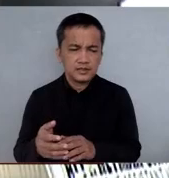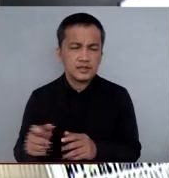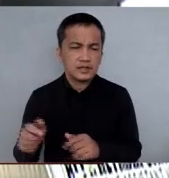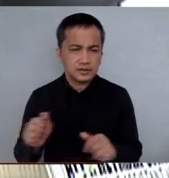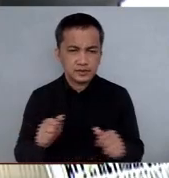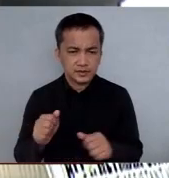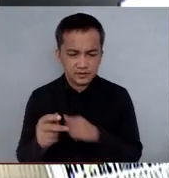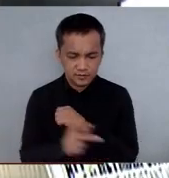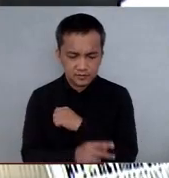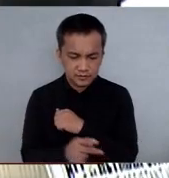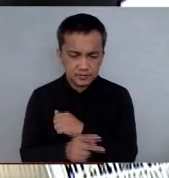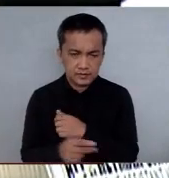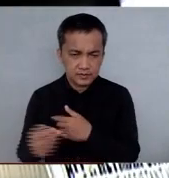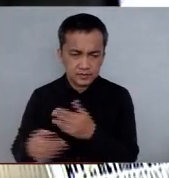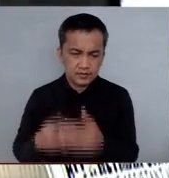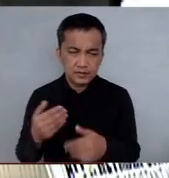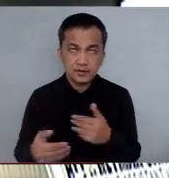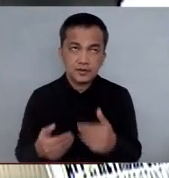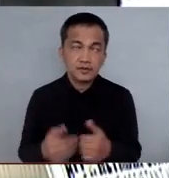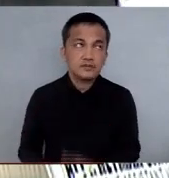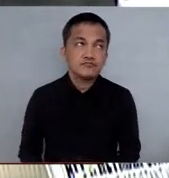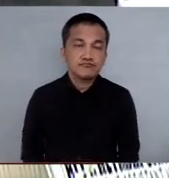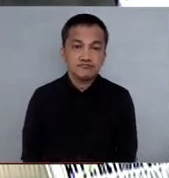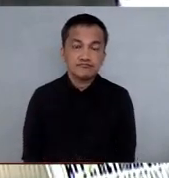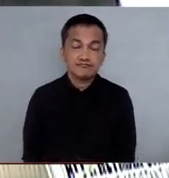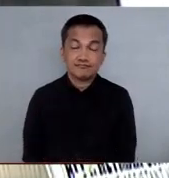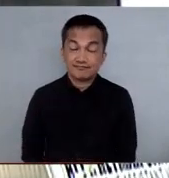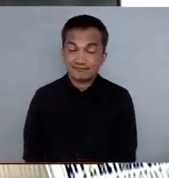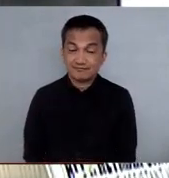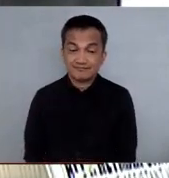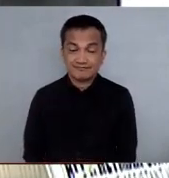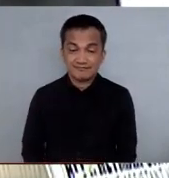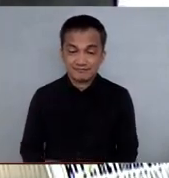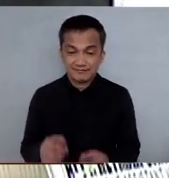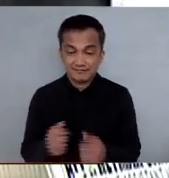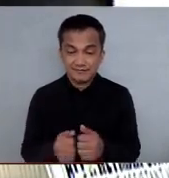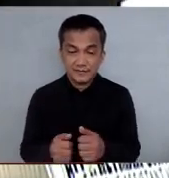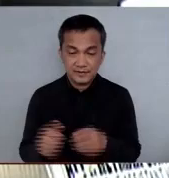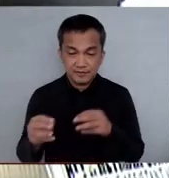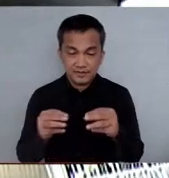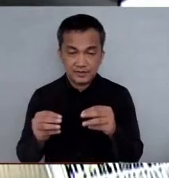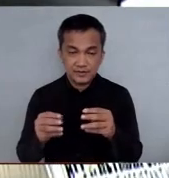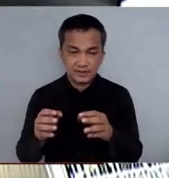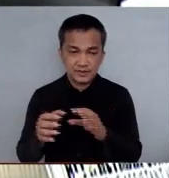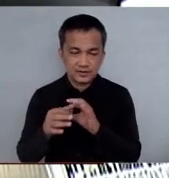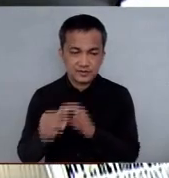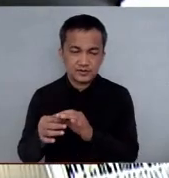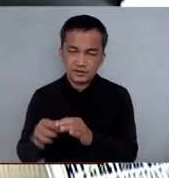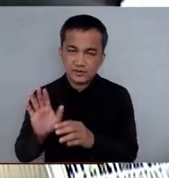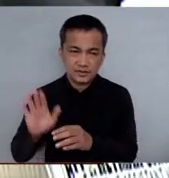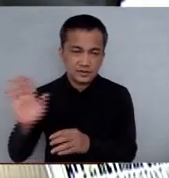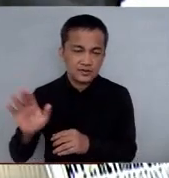is being processed po by the management po, and they coordinate with the